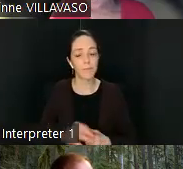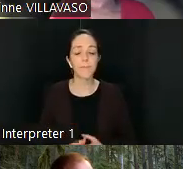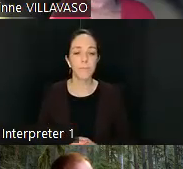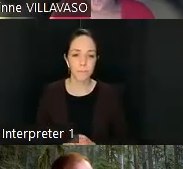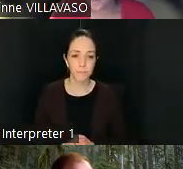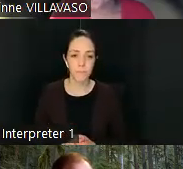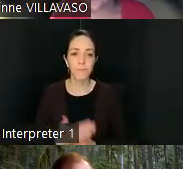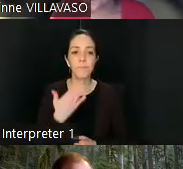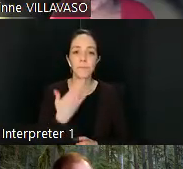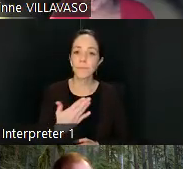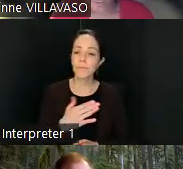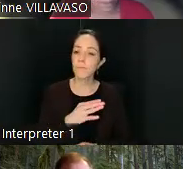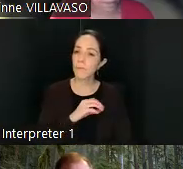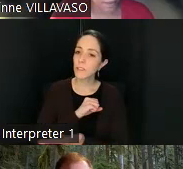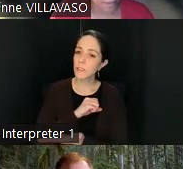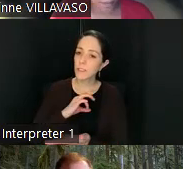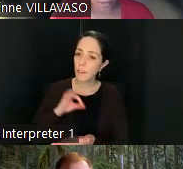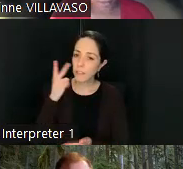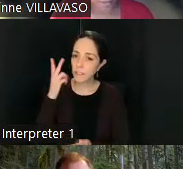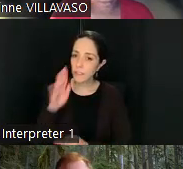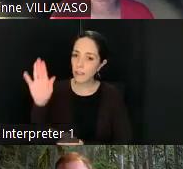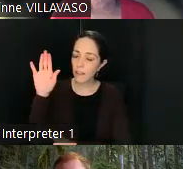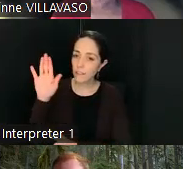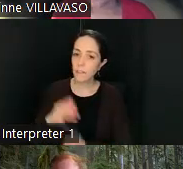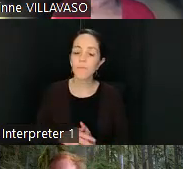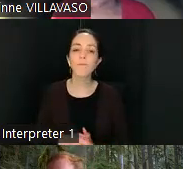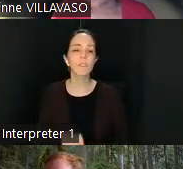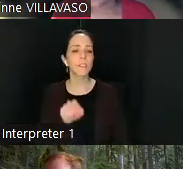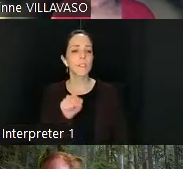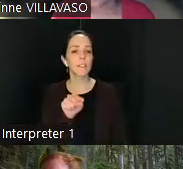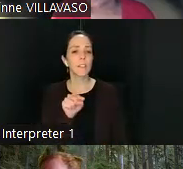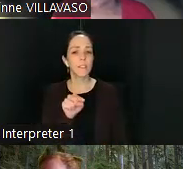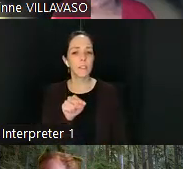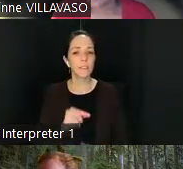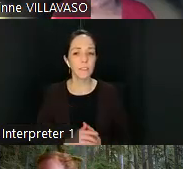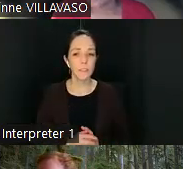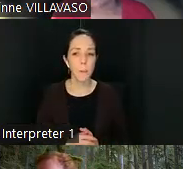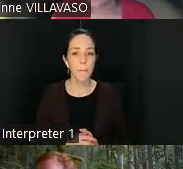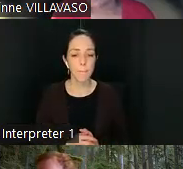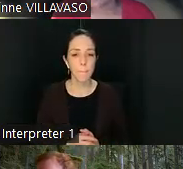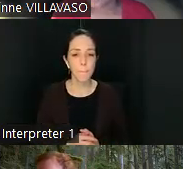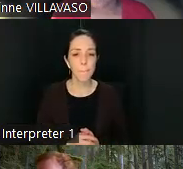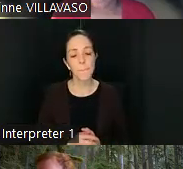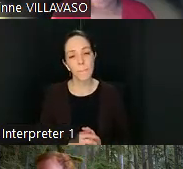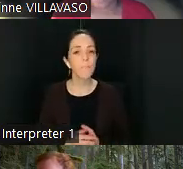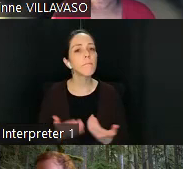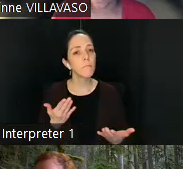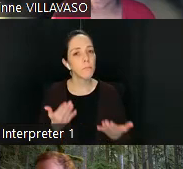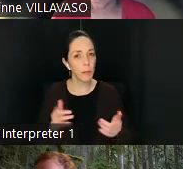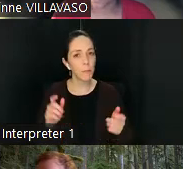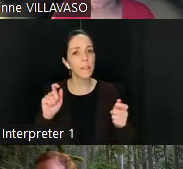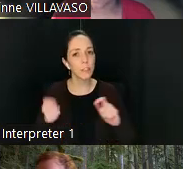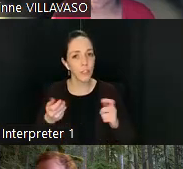Thank you. Staff? So this is a potential change